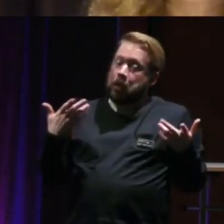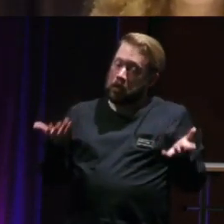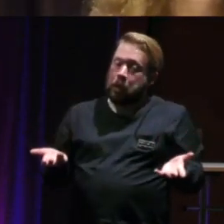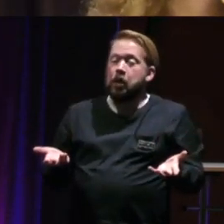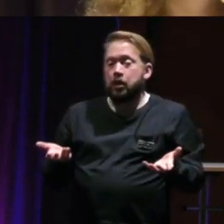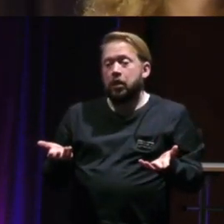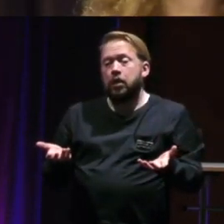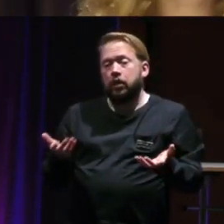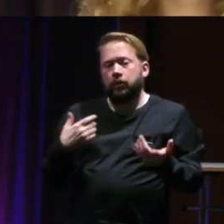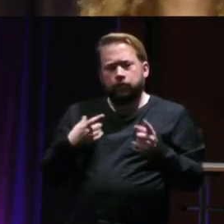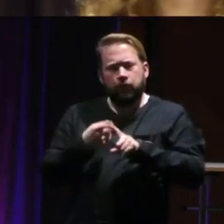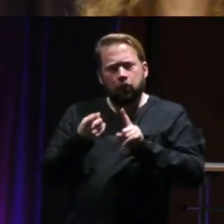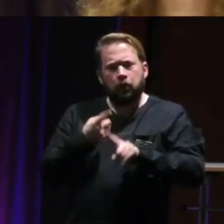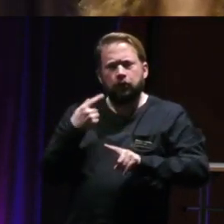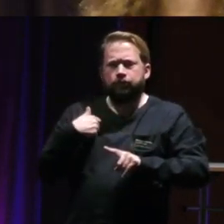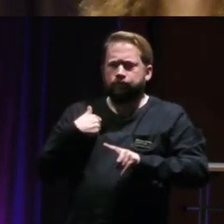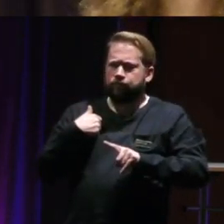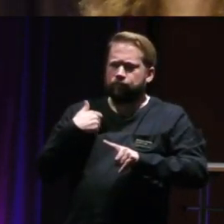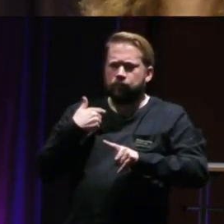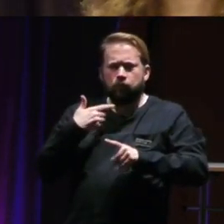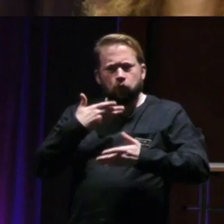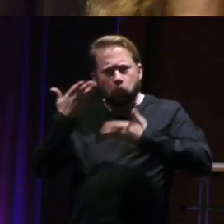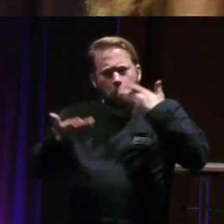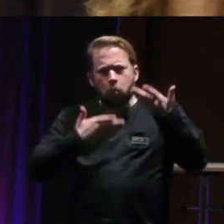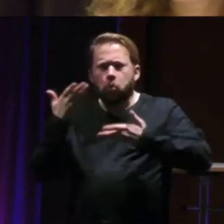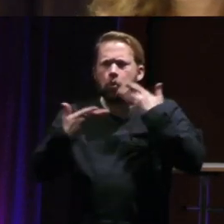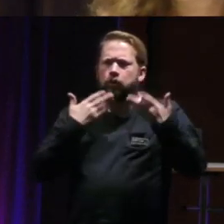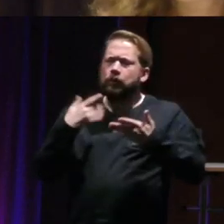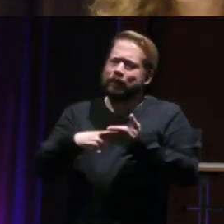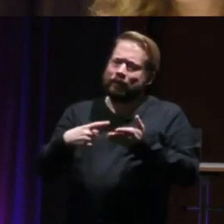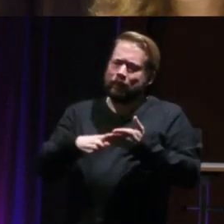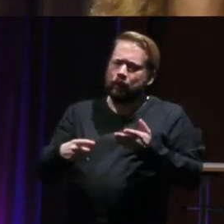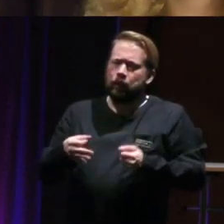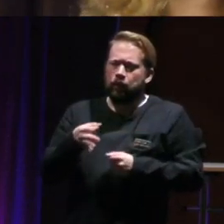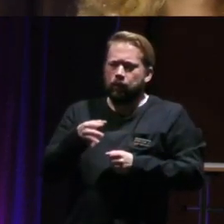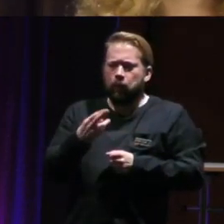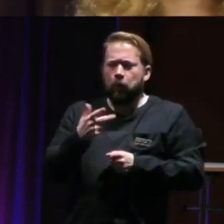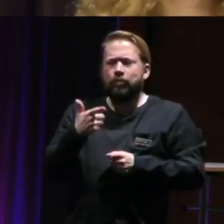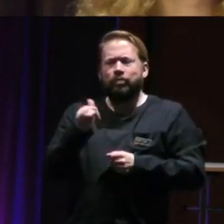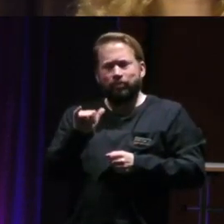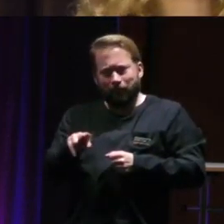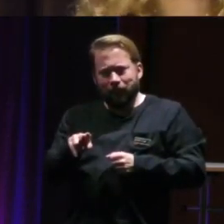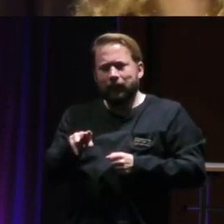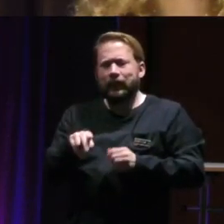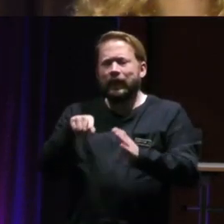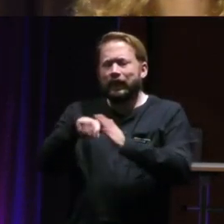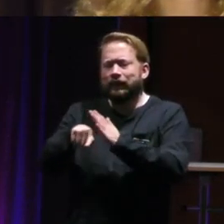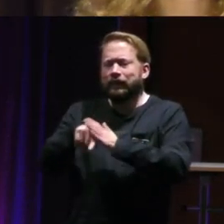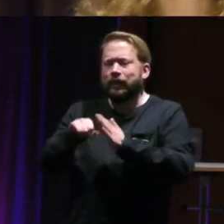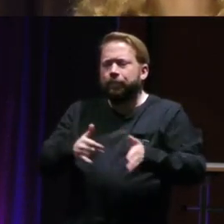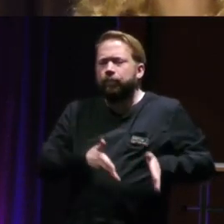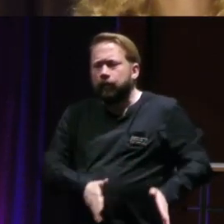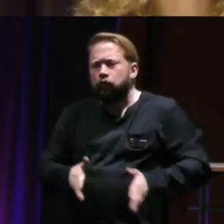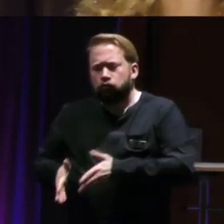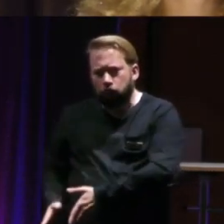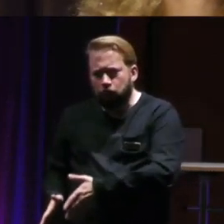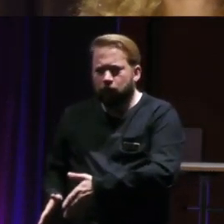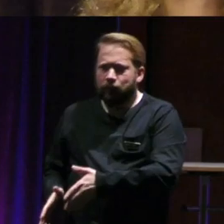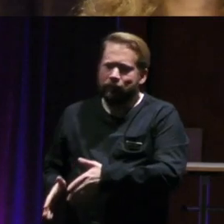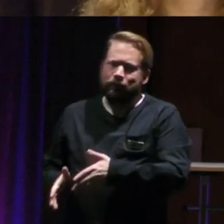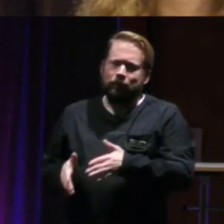a song, Putin Pissed His Pants, which we made in the Red Square. And,